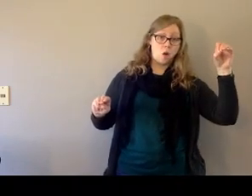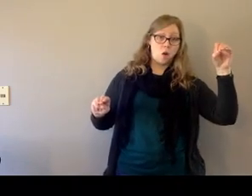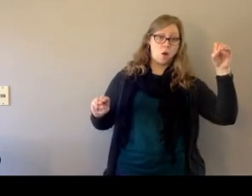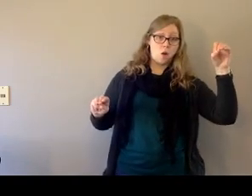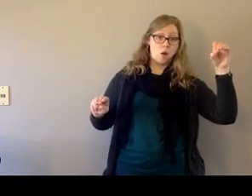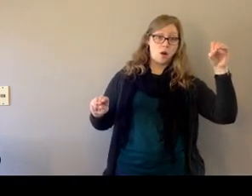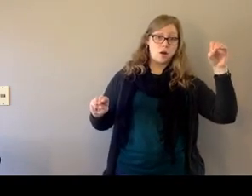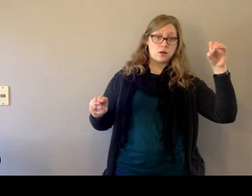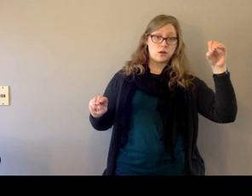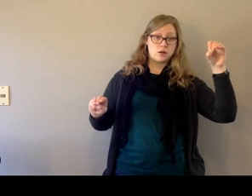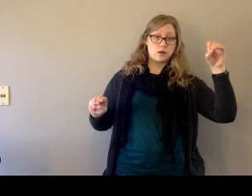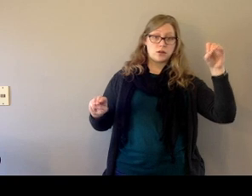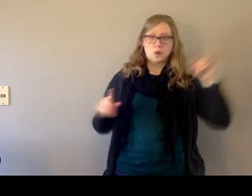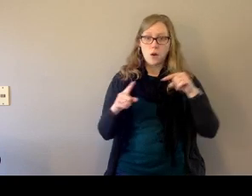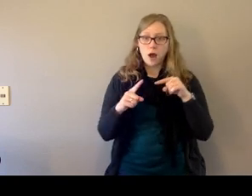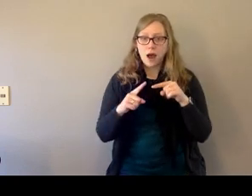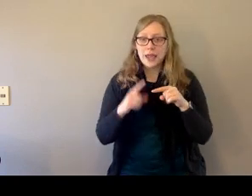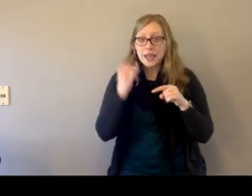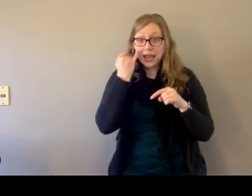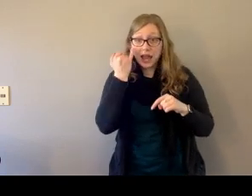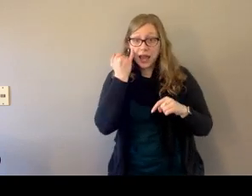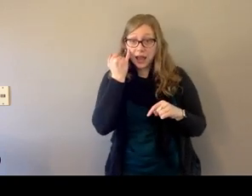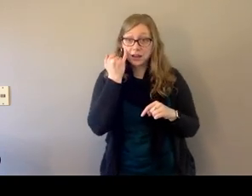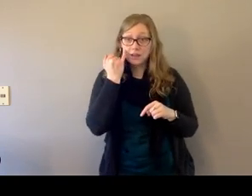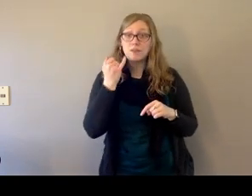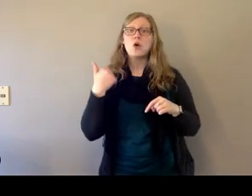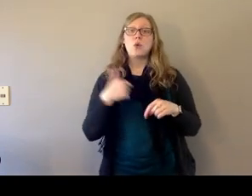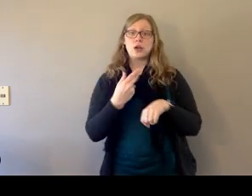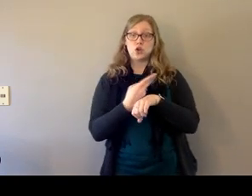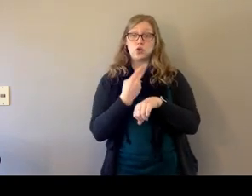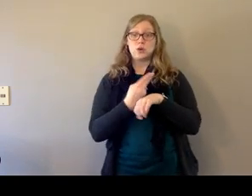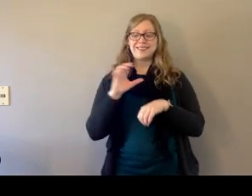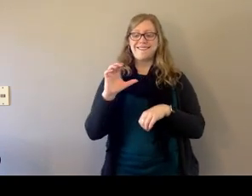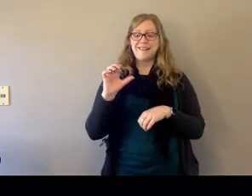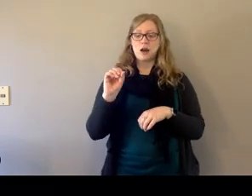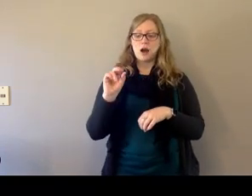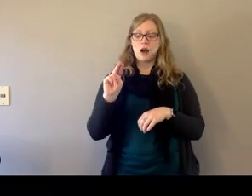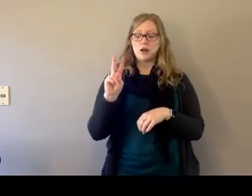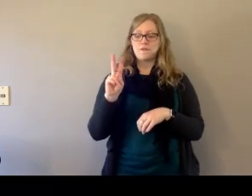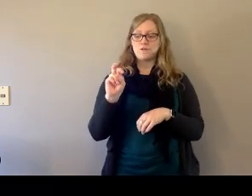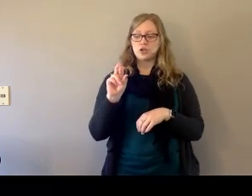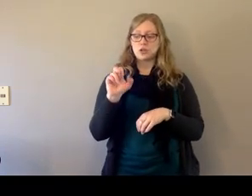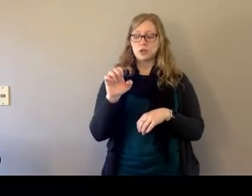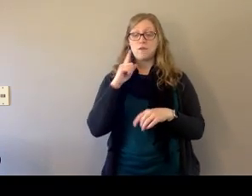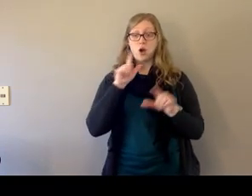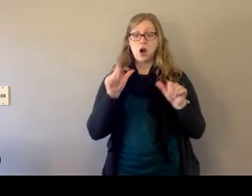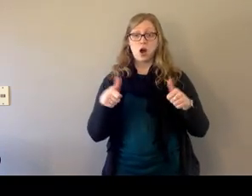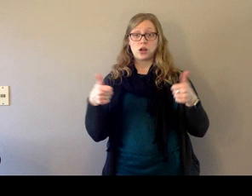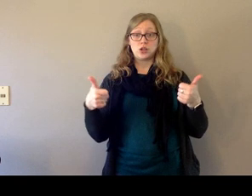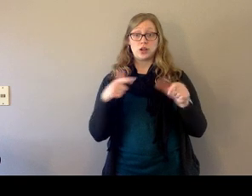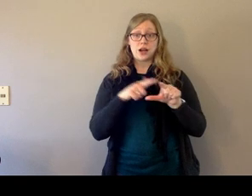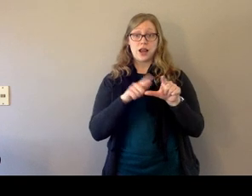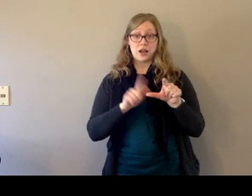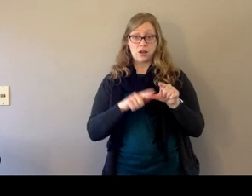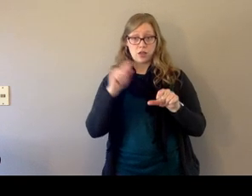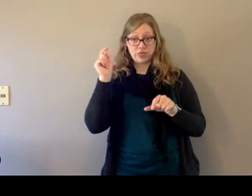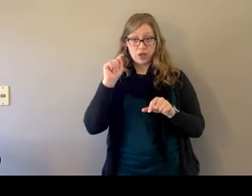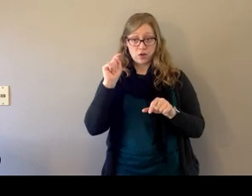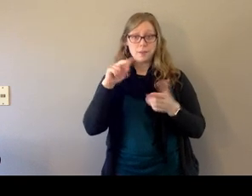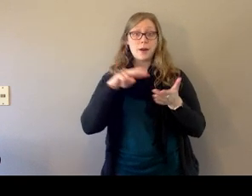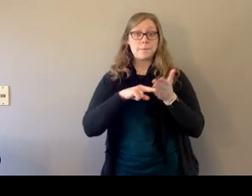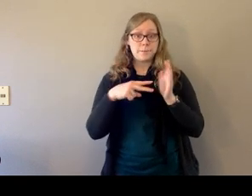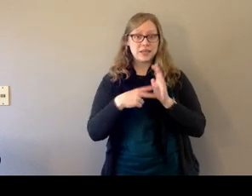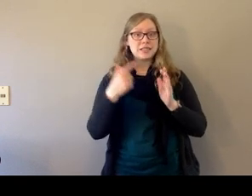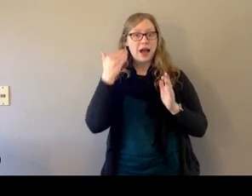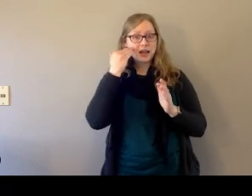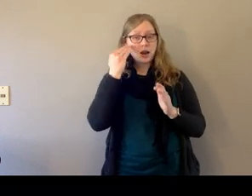alternate interior angle theorem, I know that if I have alternate interior angles that are congruent, then I know that these